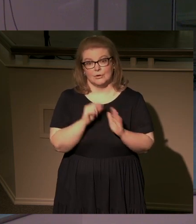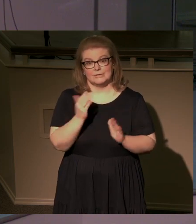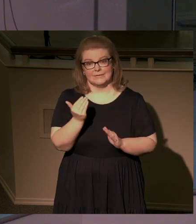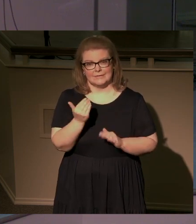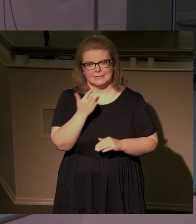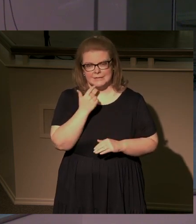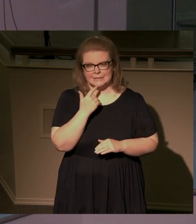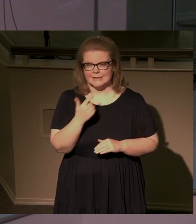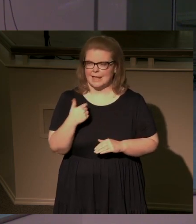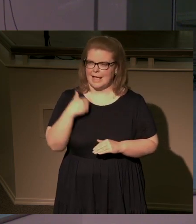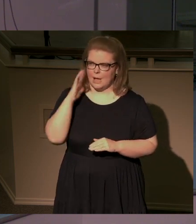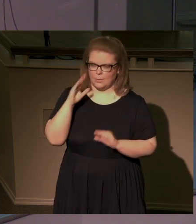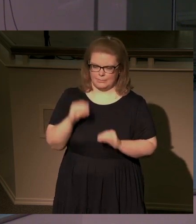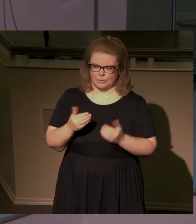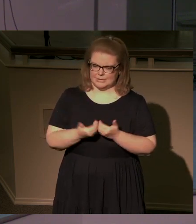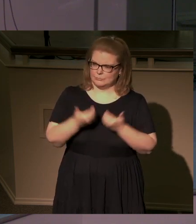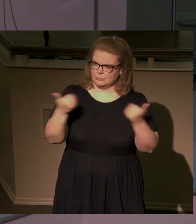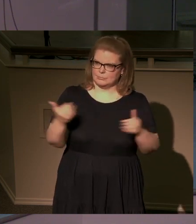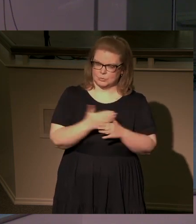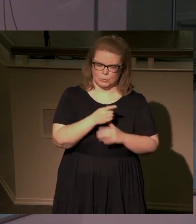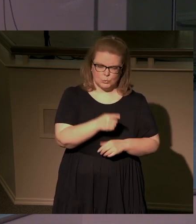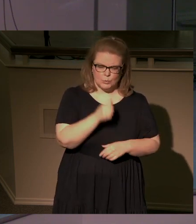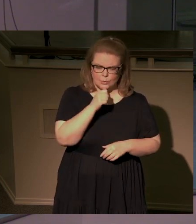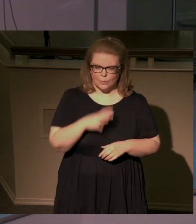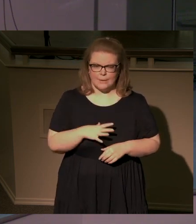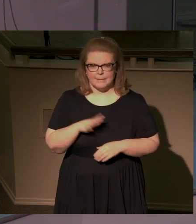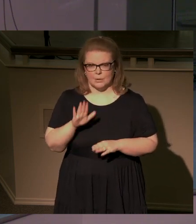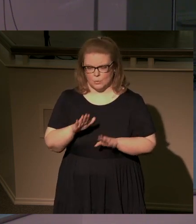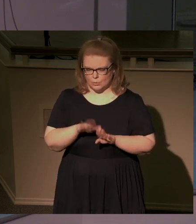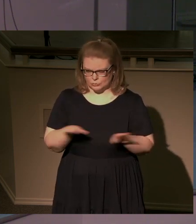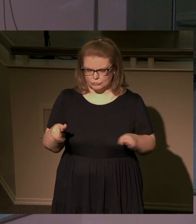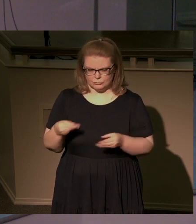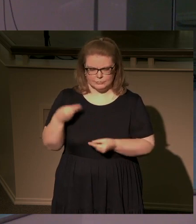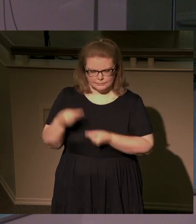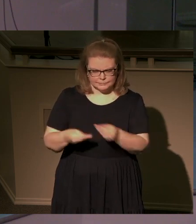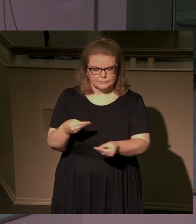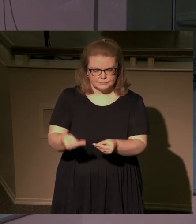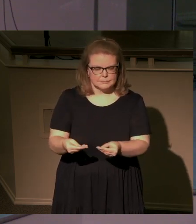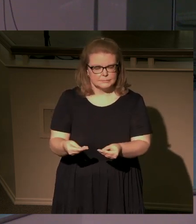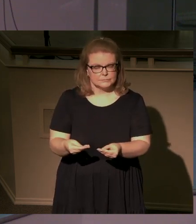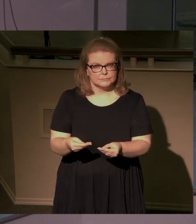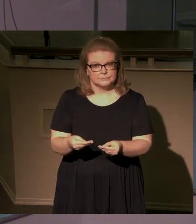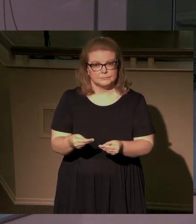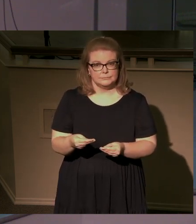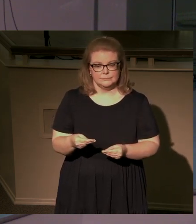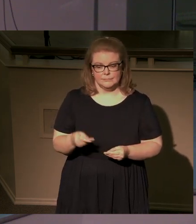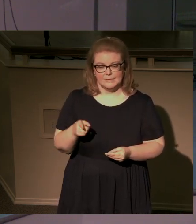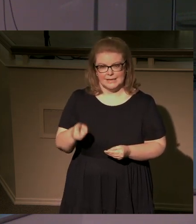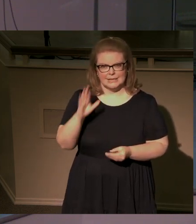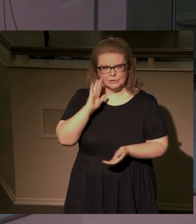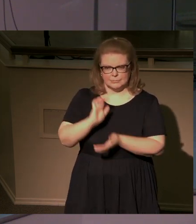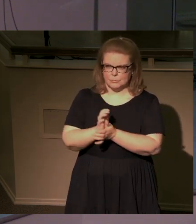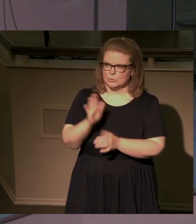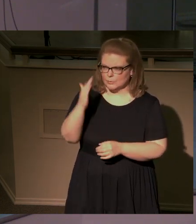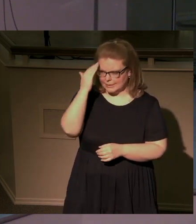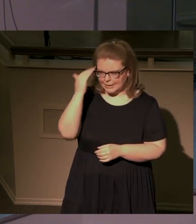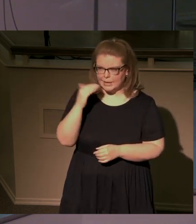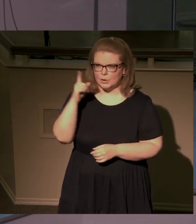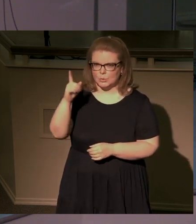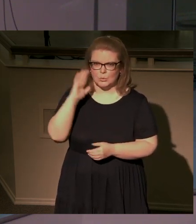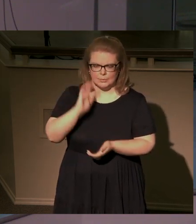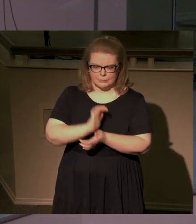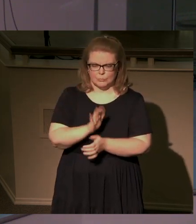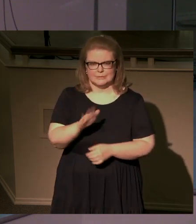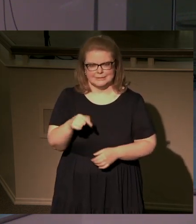I will put enmity between you and the woman, and between your offspring and her offspring. He shall bruise your head and you shall bruise